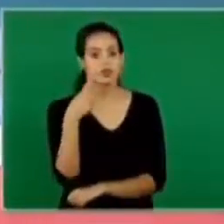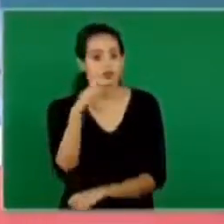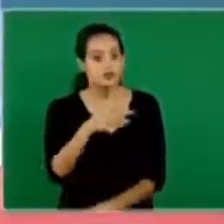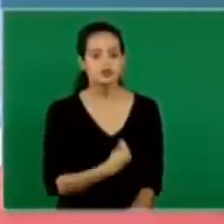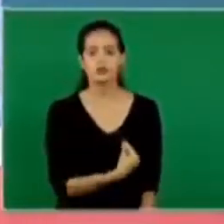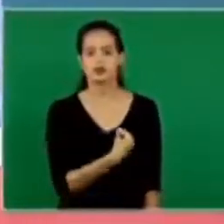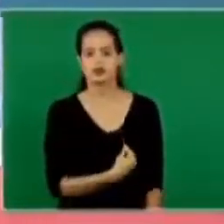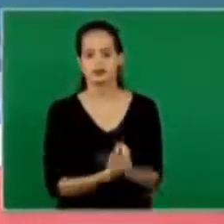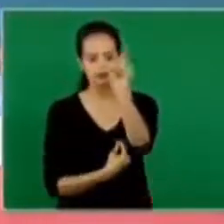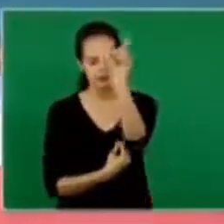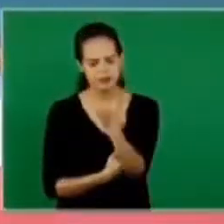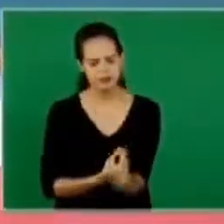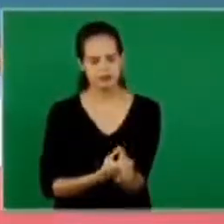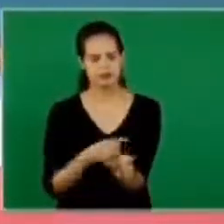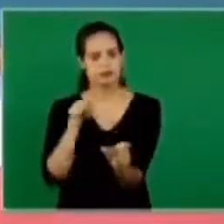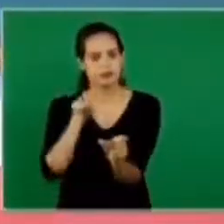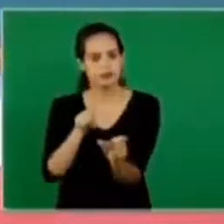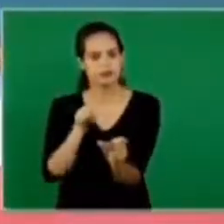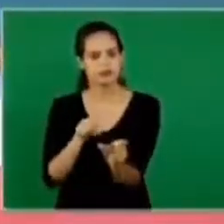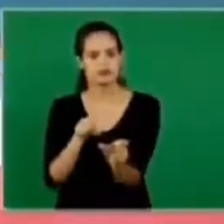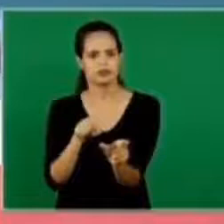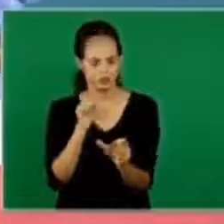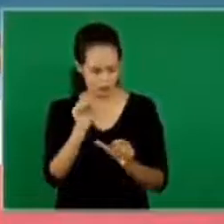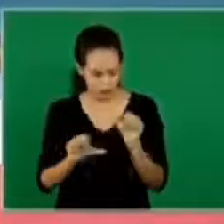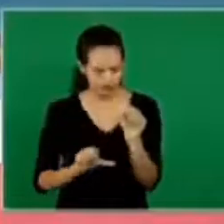change. Today, you change your name.